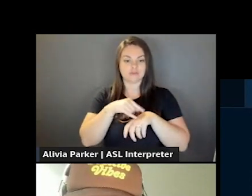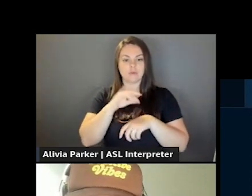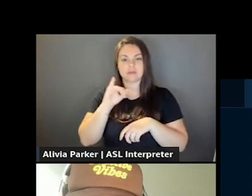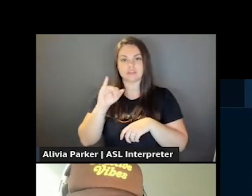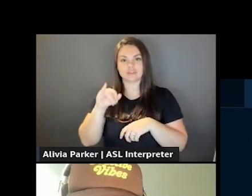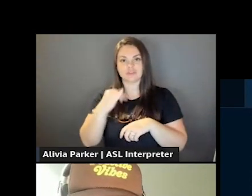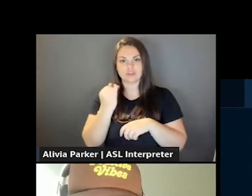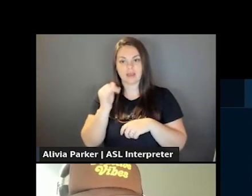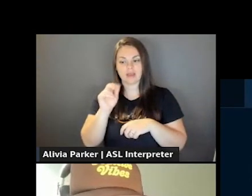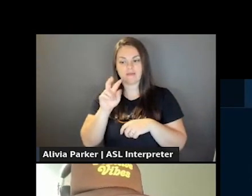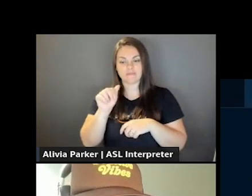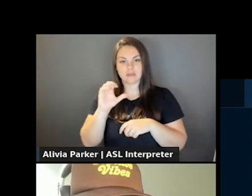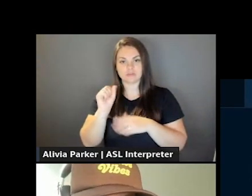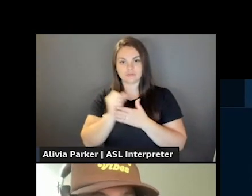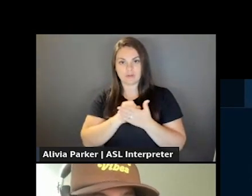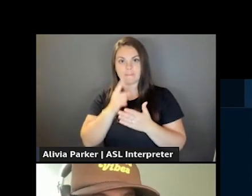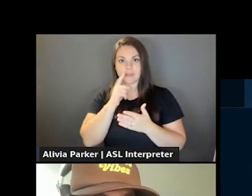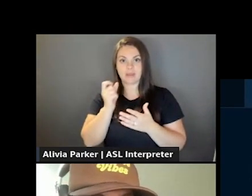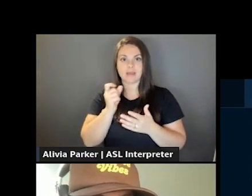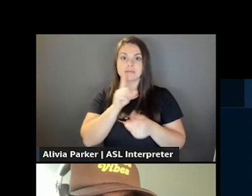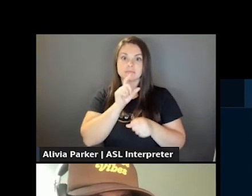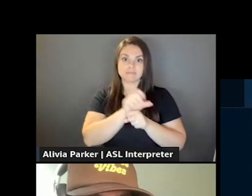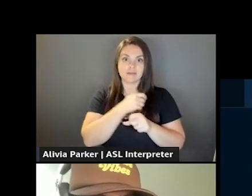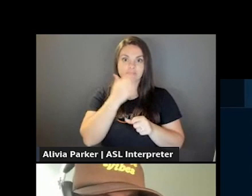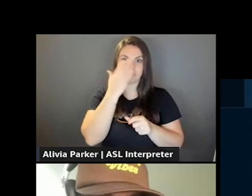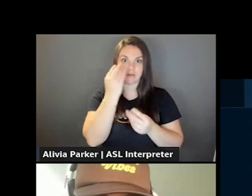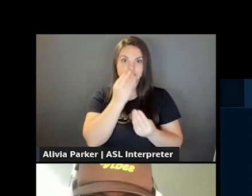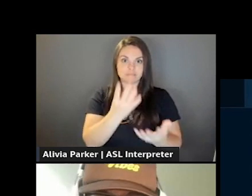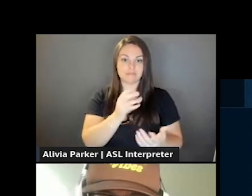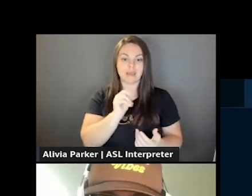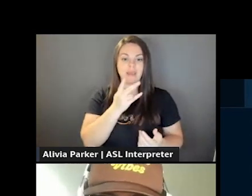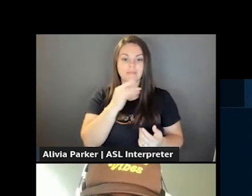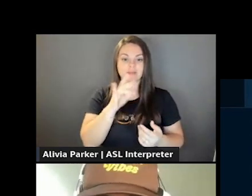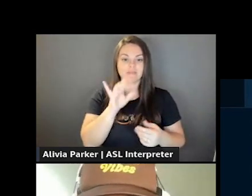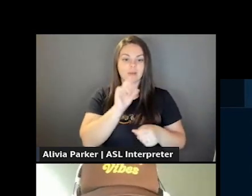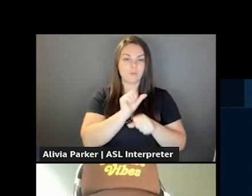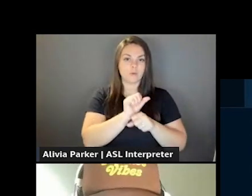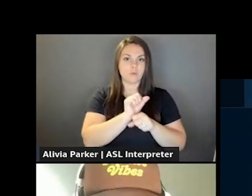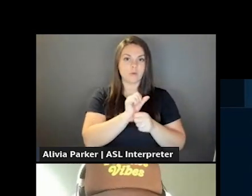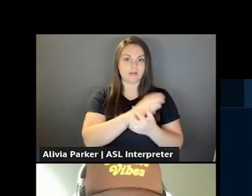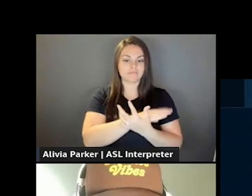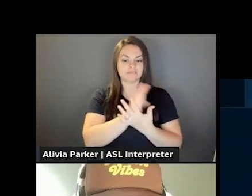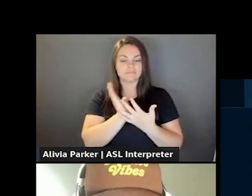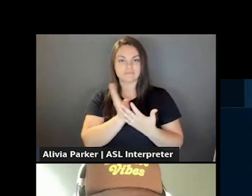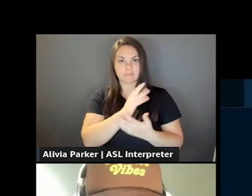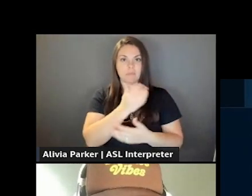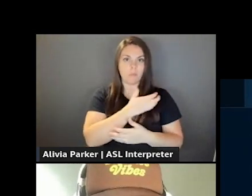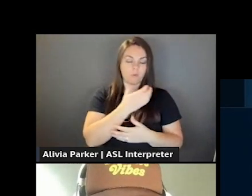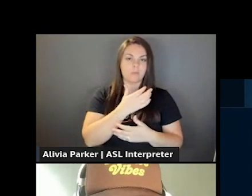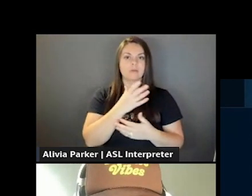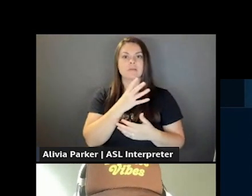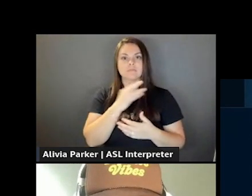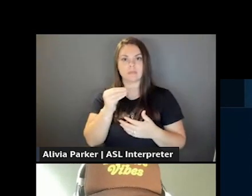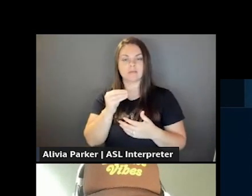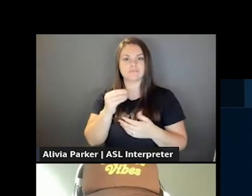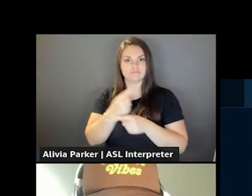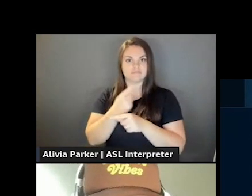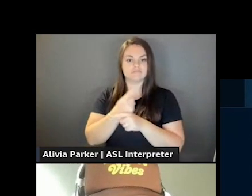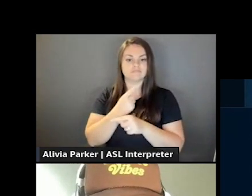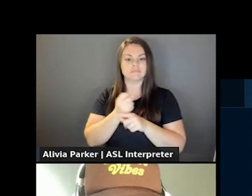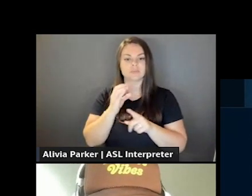work across web and mobile. Awesome. It's JavaScript, but what kind of JavaScript? It's